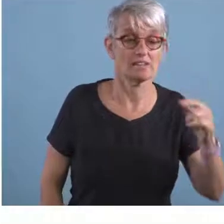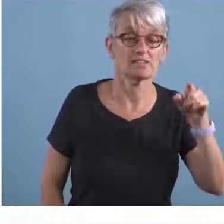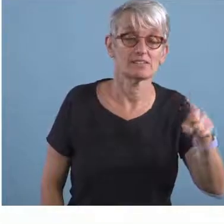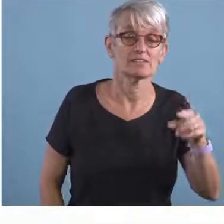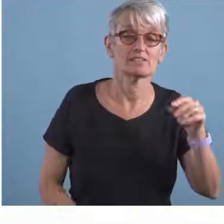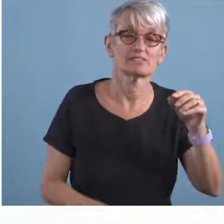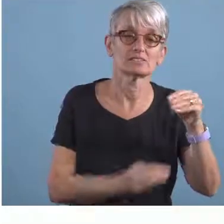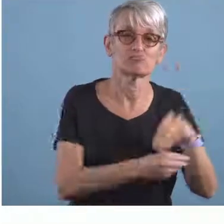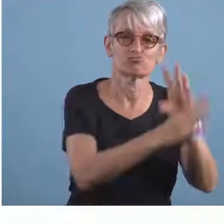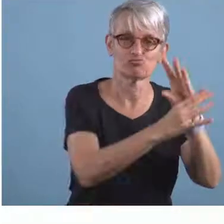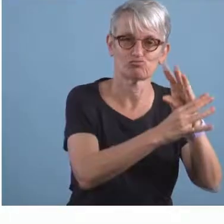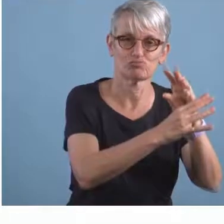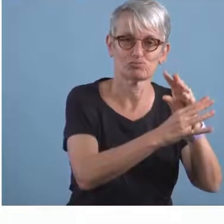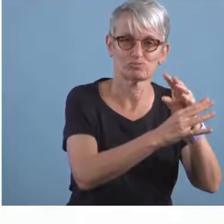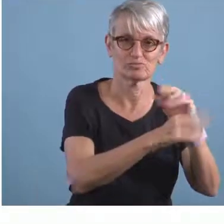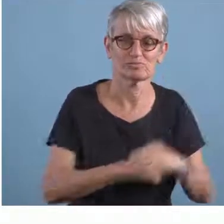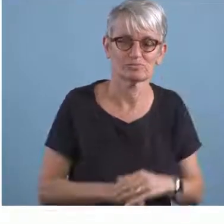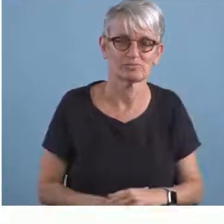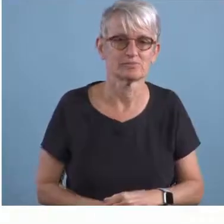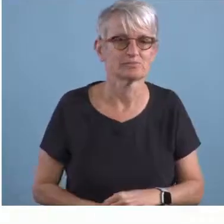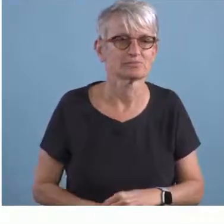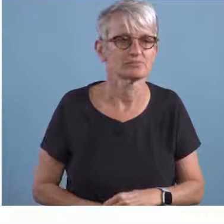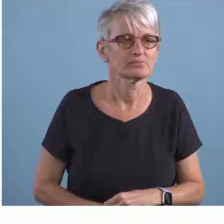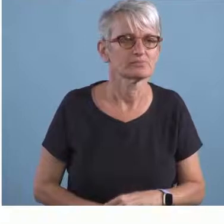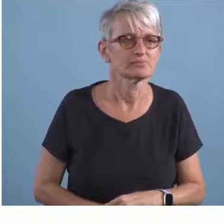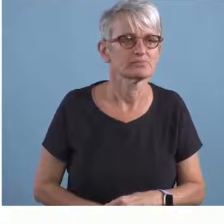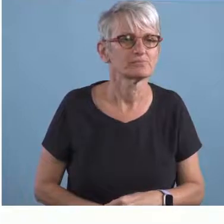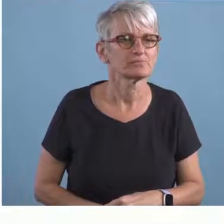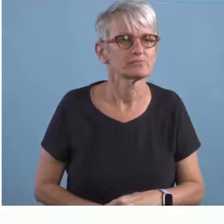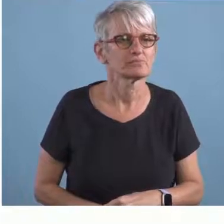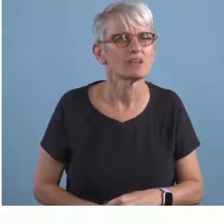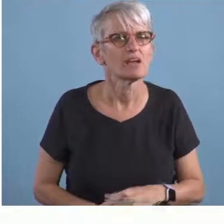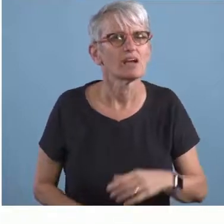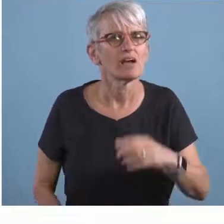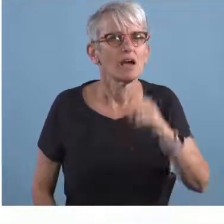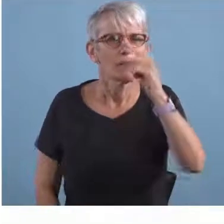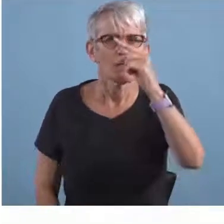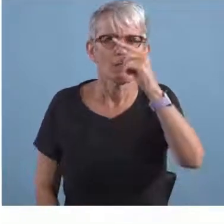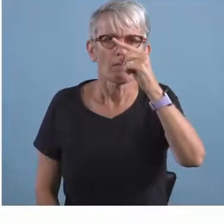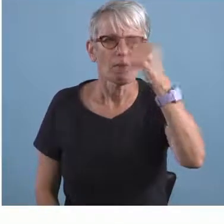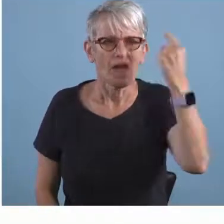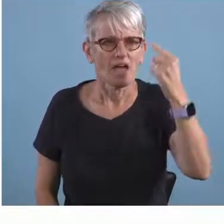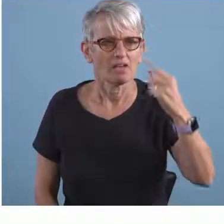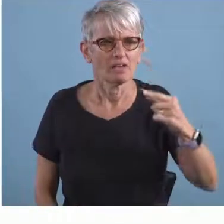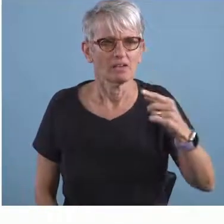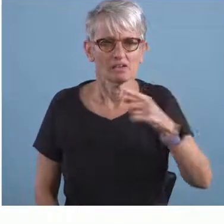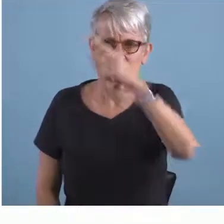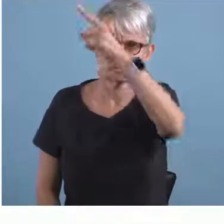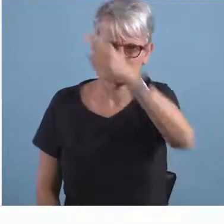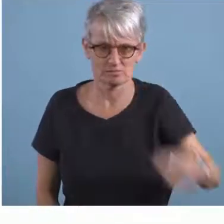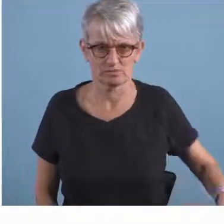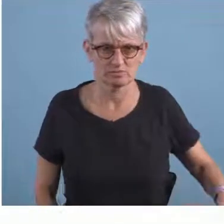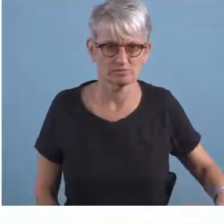the telepractice condition. And that diagonal black line that goes from bottom right-hand corner to upper right-hand